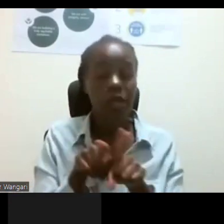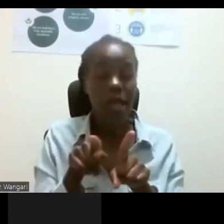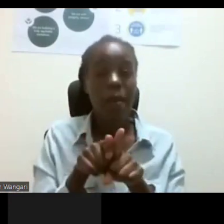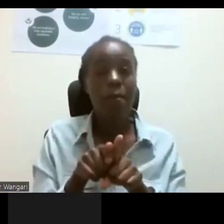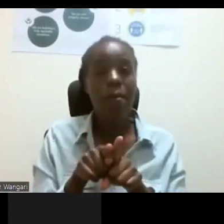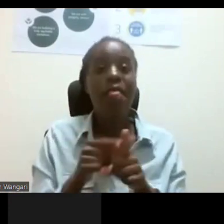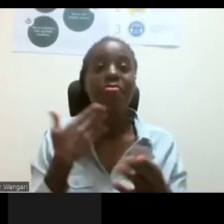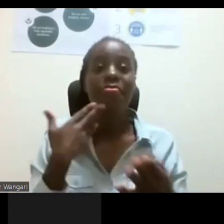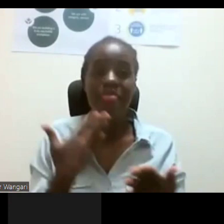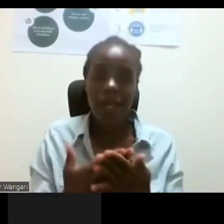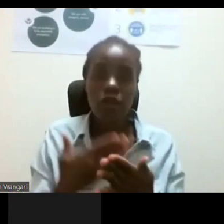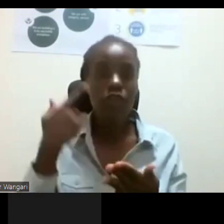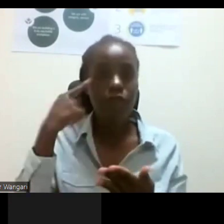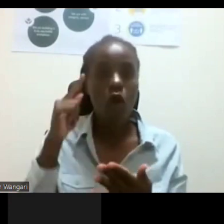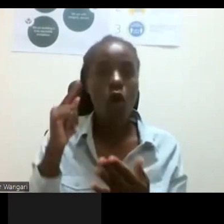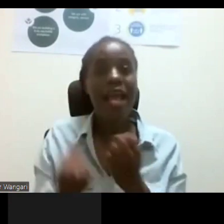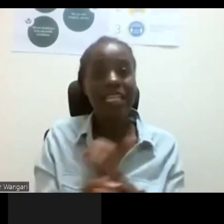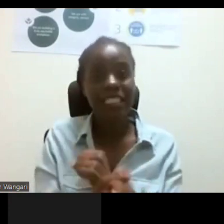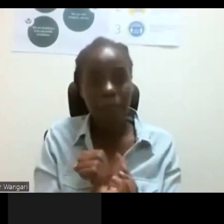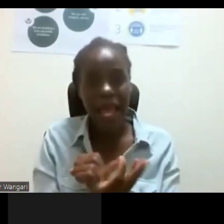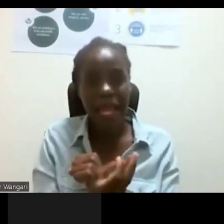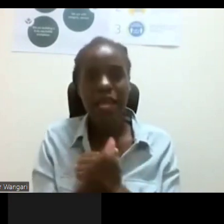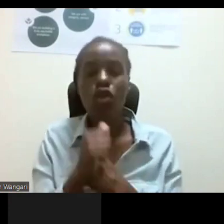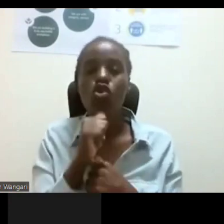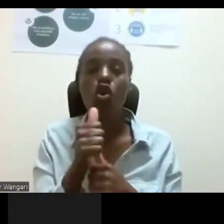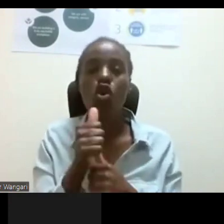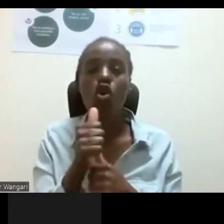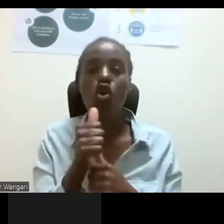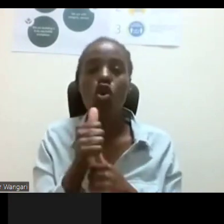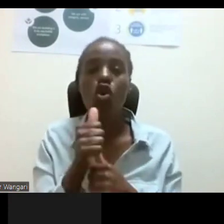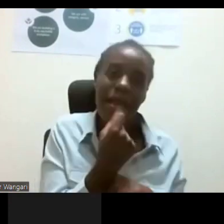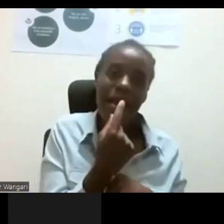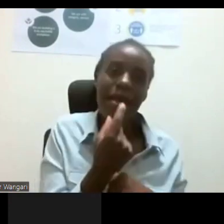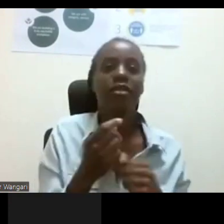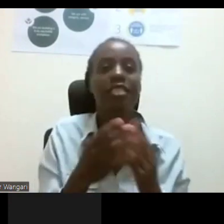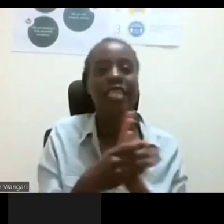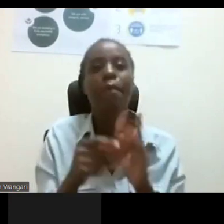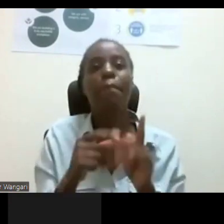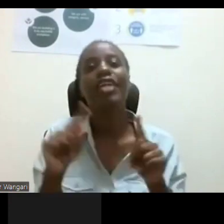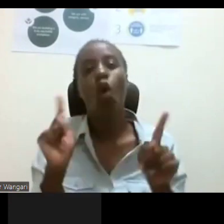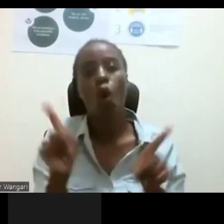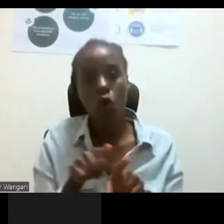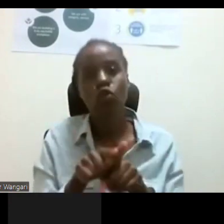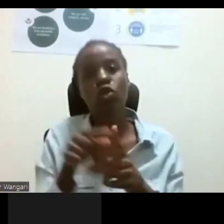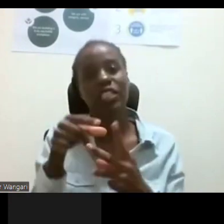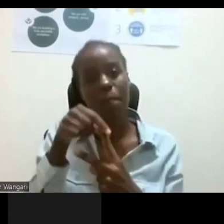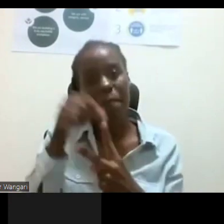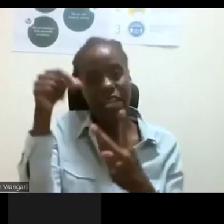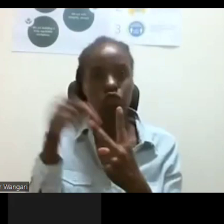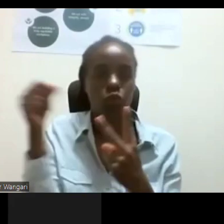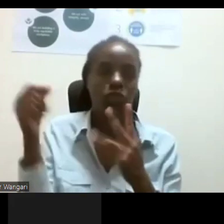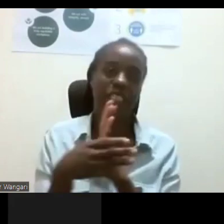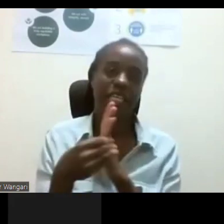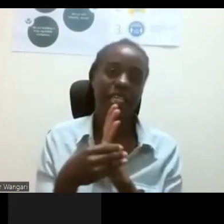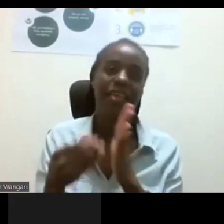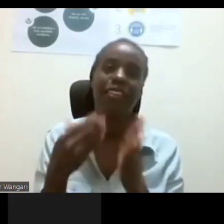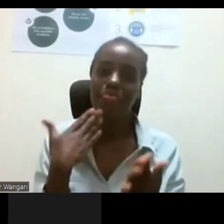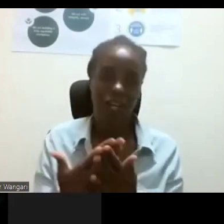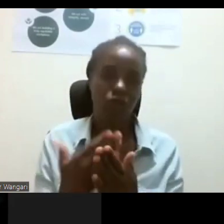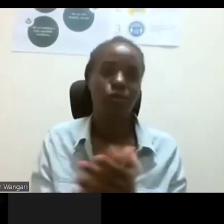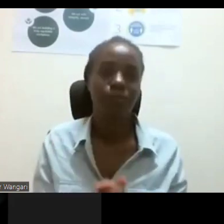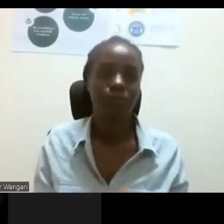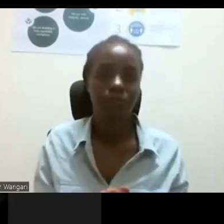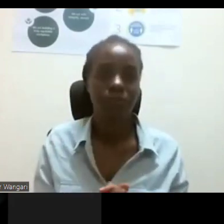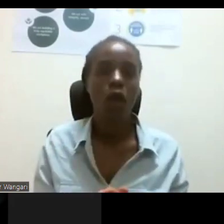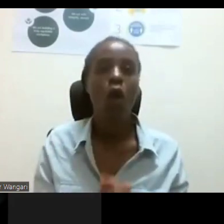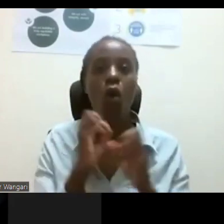just medical skills, but really specialized skills when addressing the needs of women. Thank you. I would